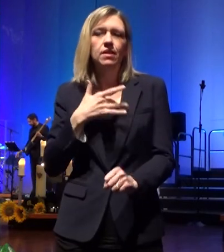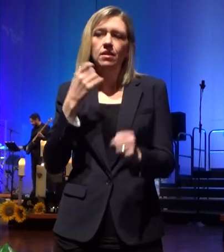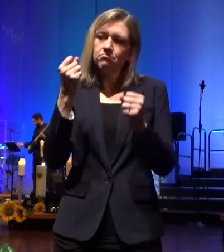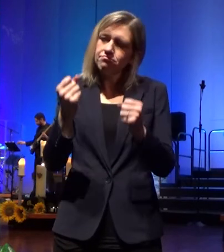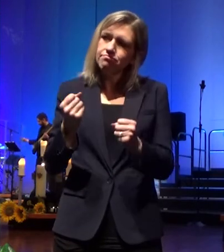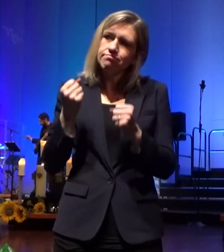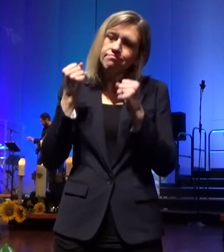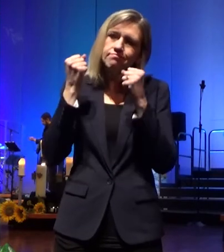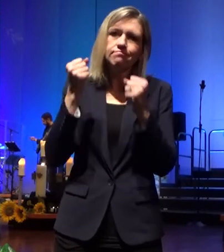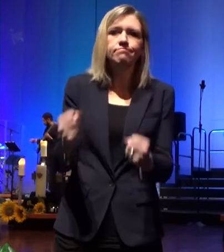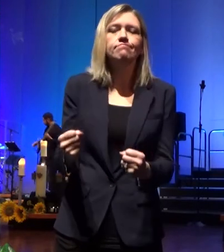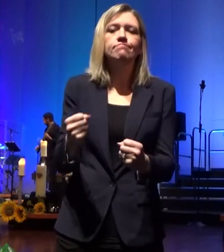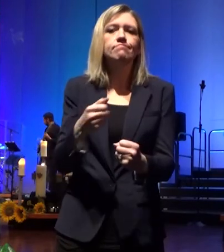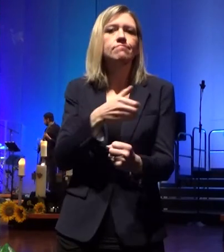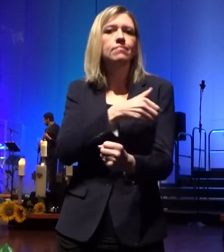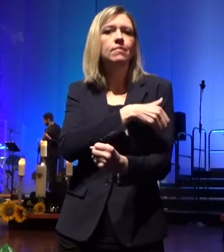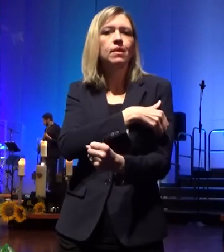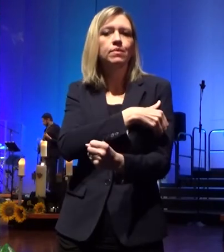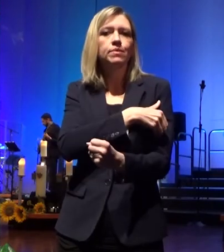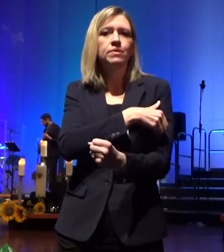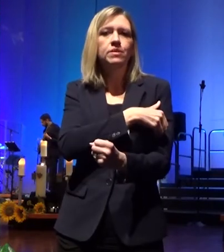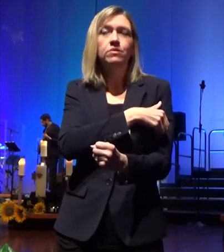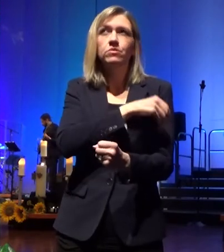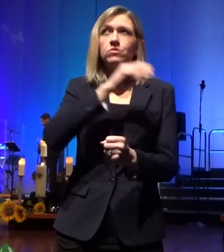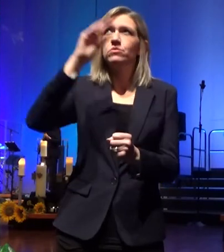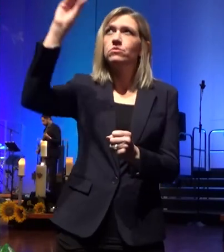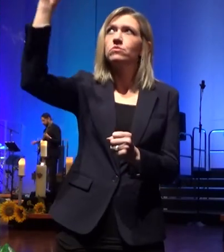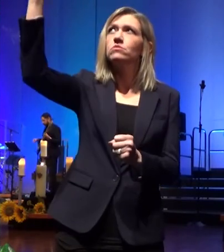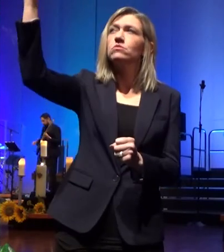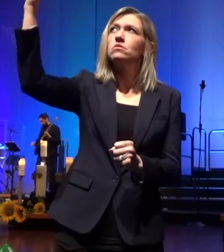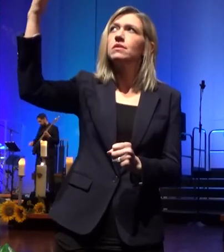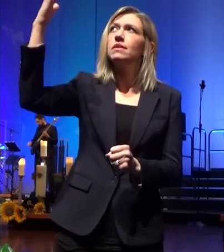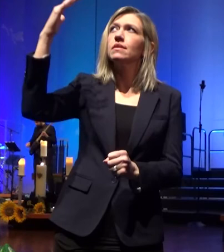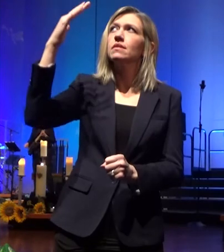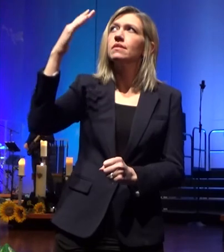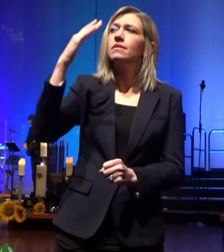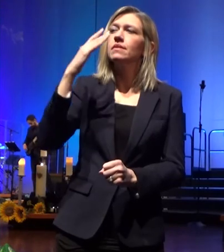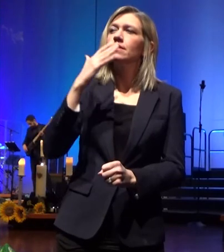feel the mighty power and the